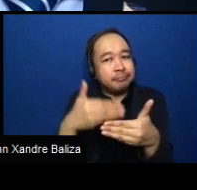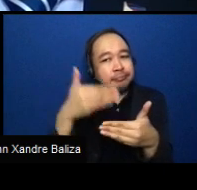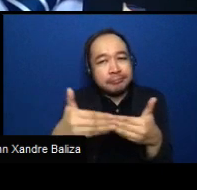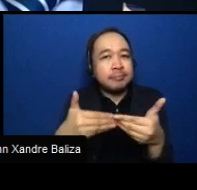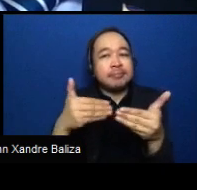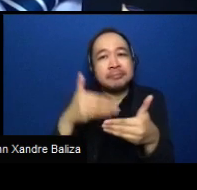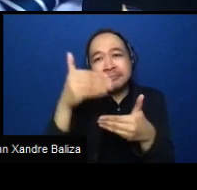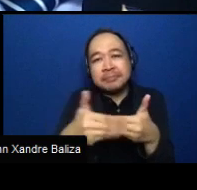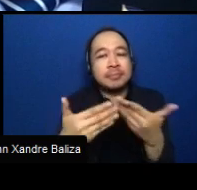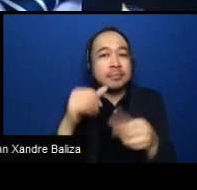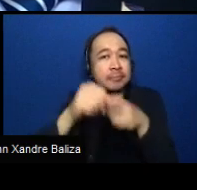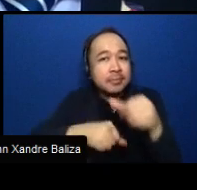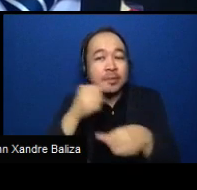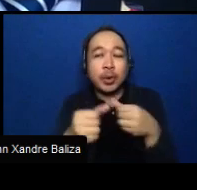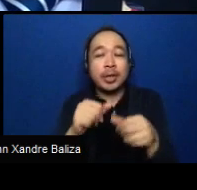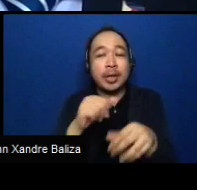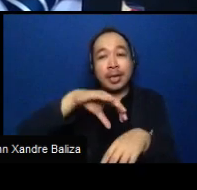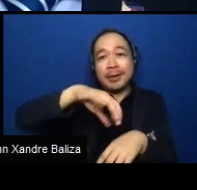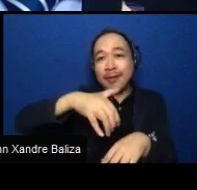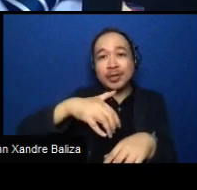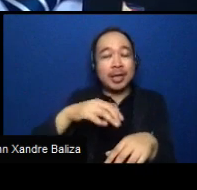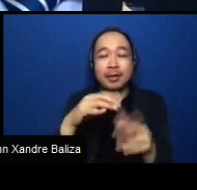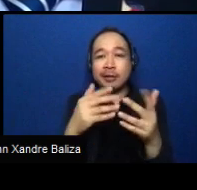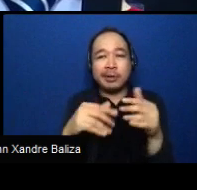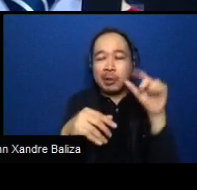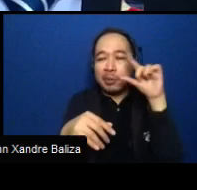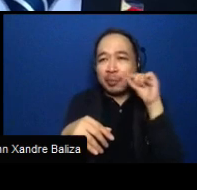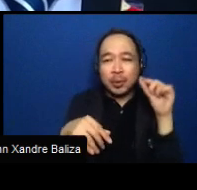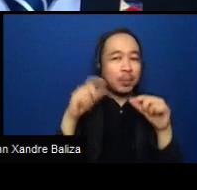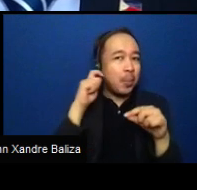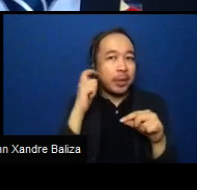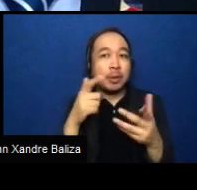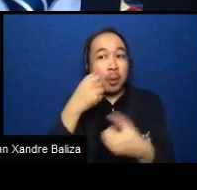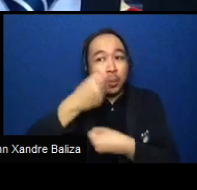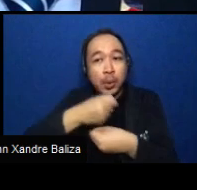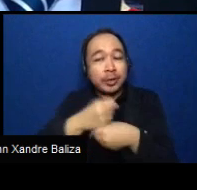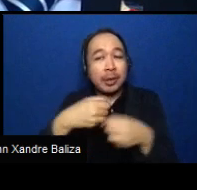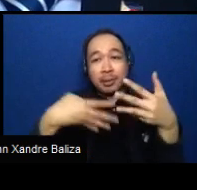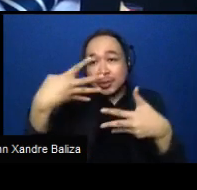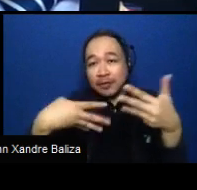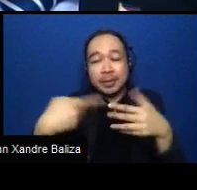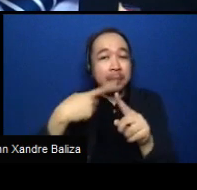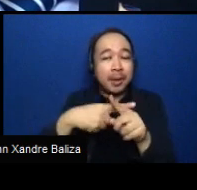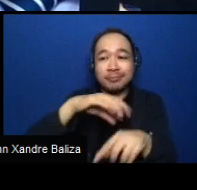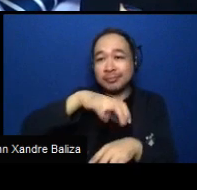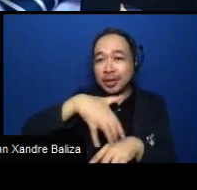National Demographic Health Survey, the Labor Force Survey, and the National Migration